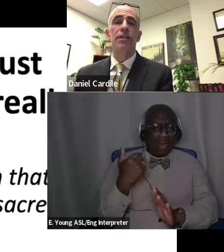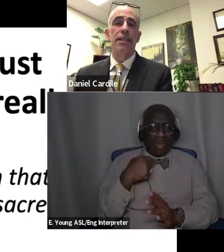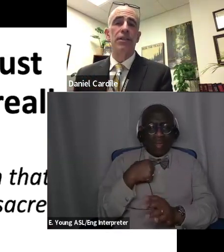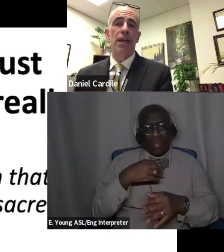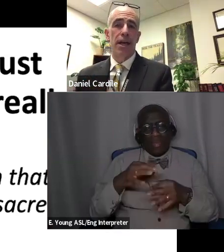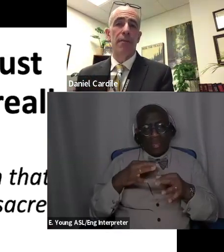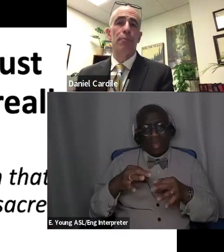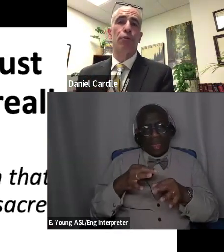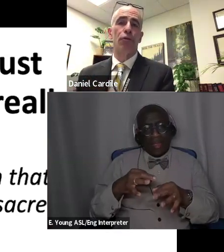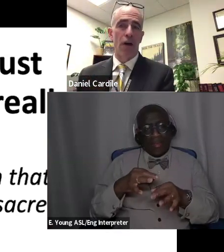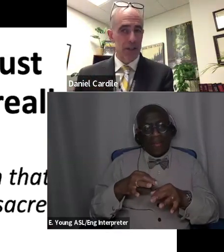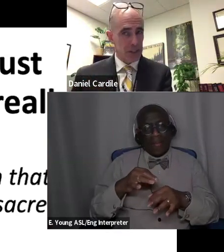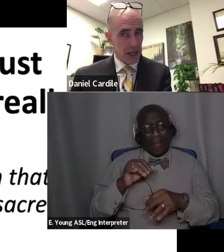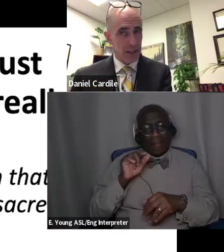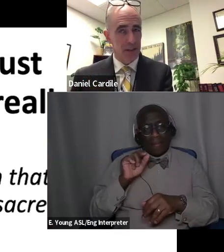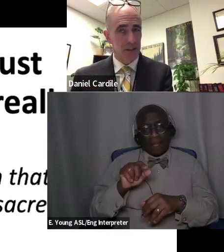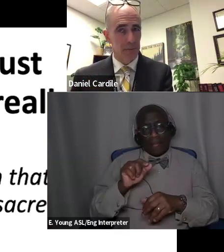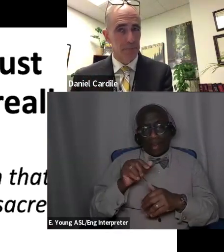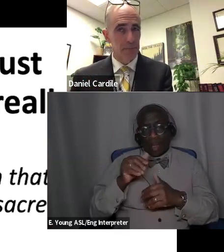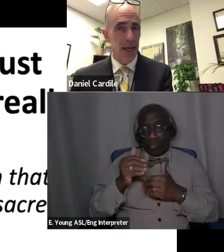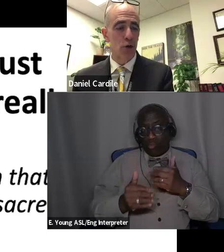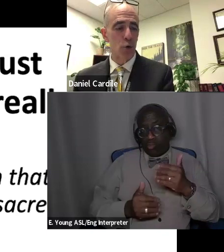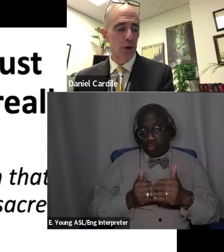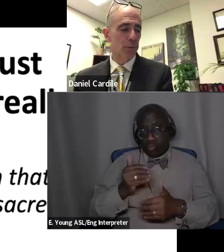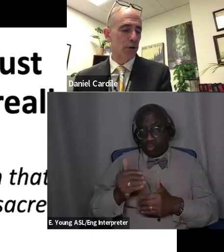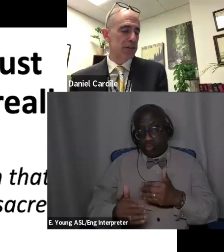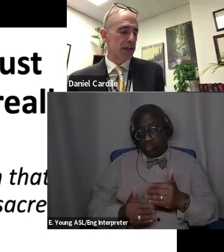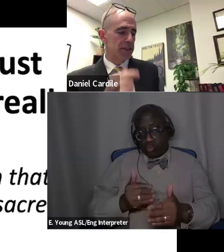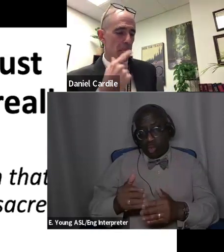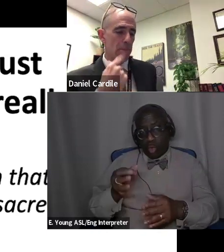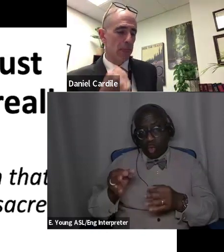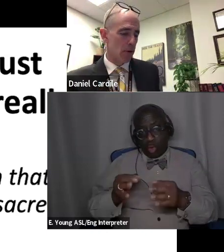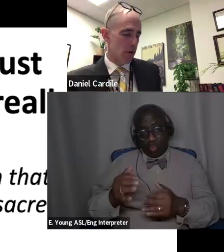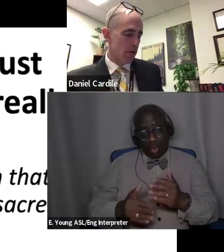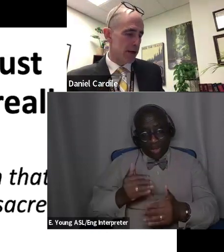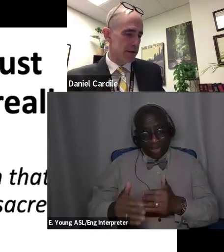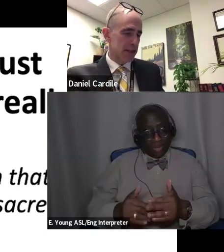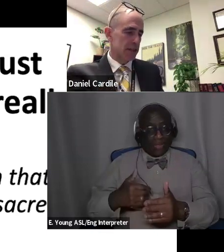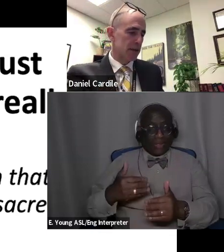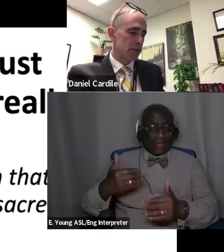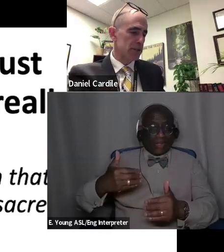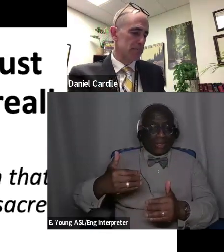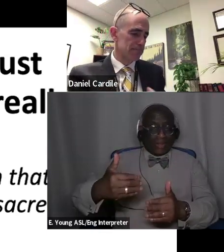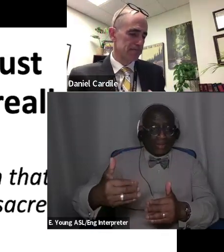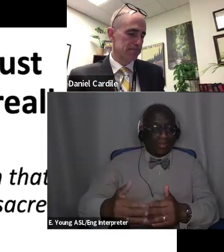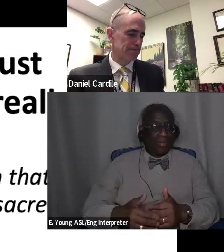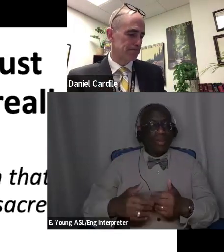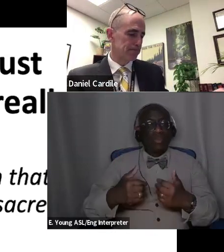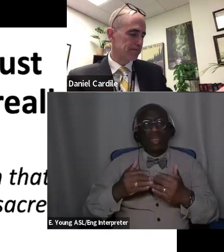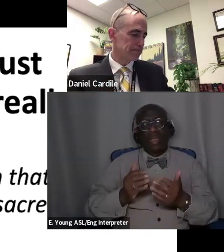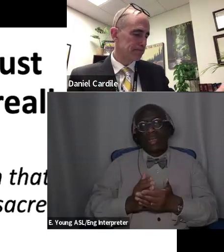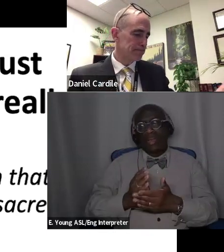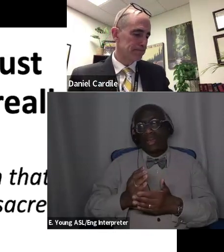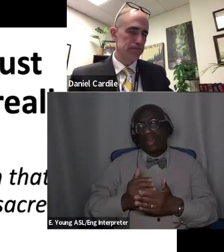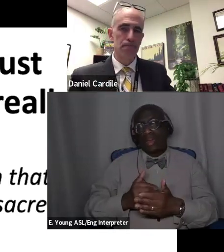now, this is a process, a court process. All right, next slide, please.